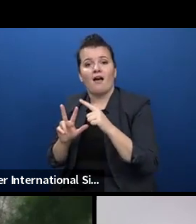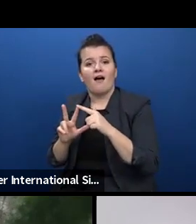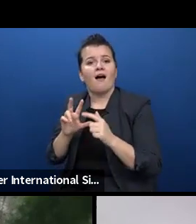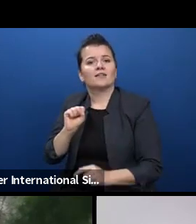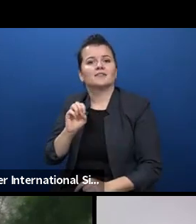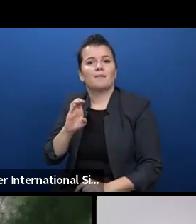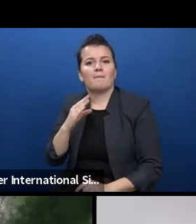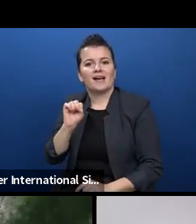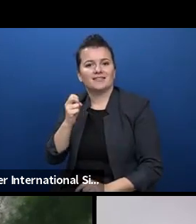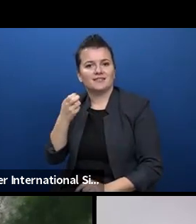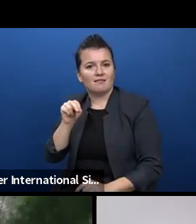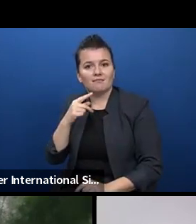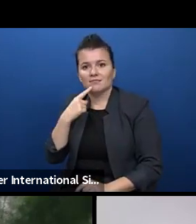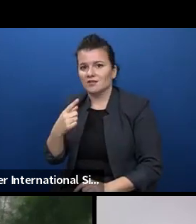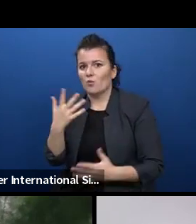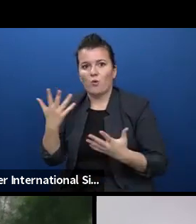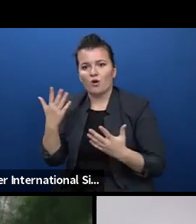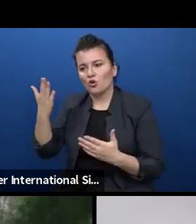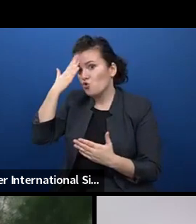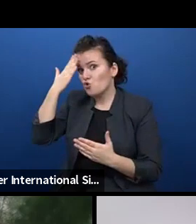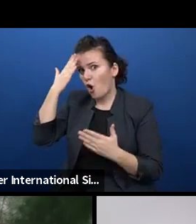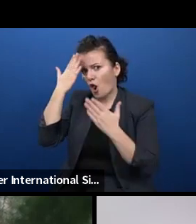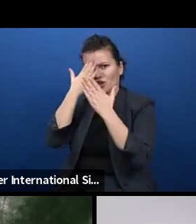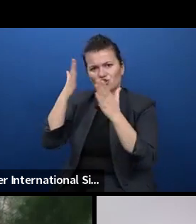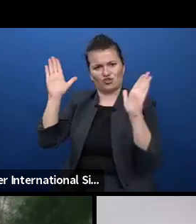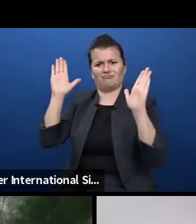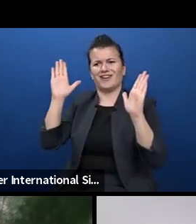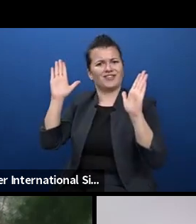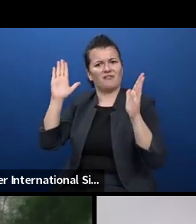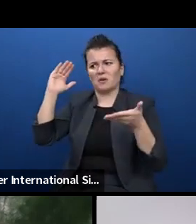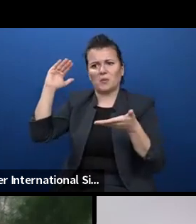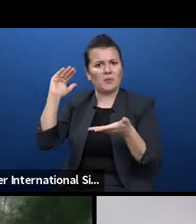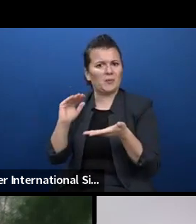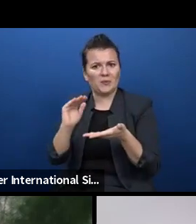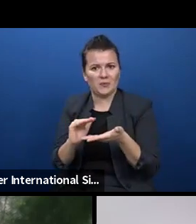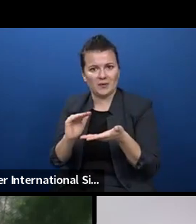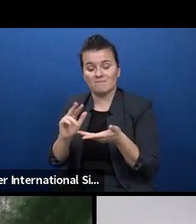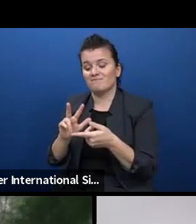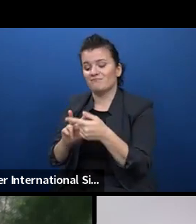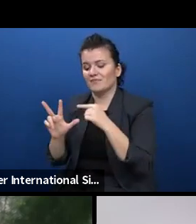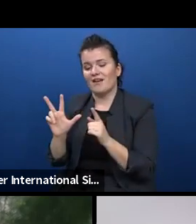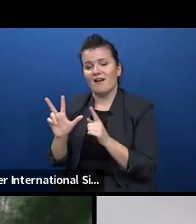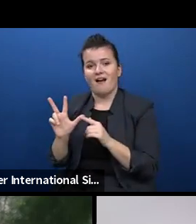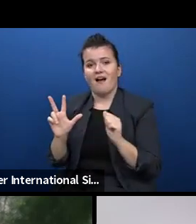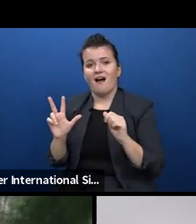lack of knowledge. Alison, you talked about carbon literacy.